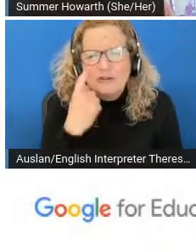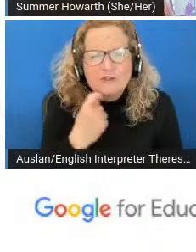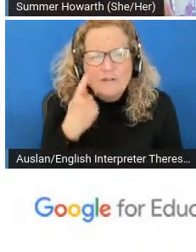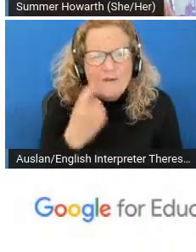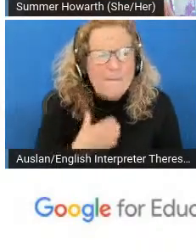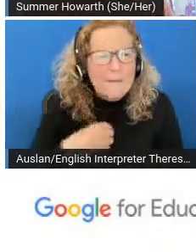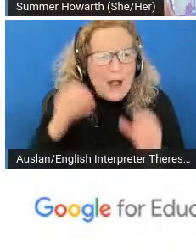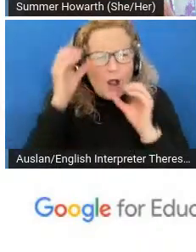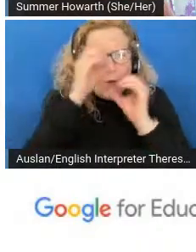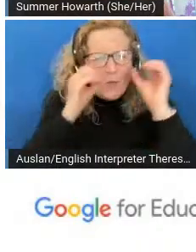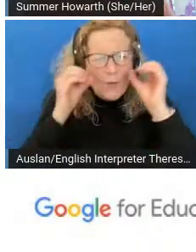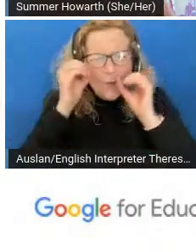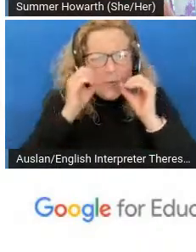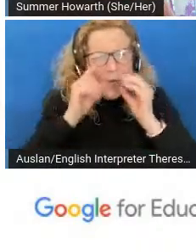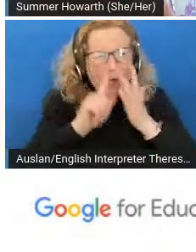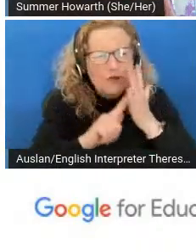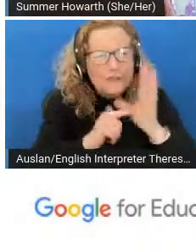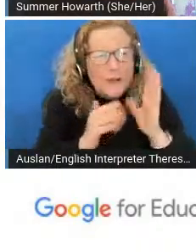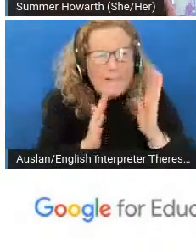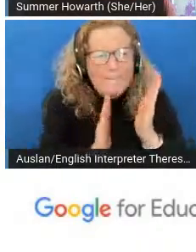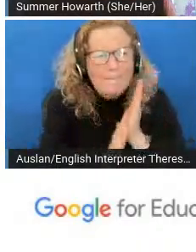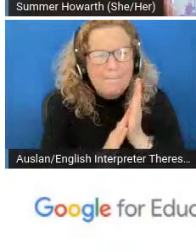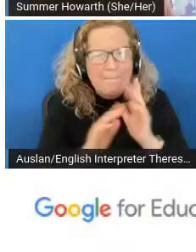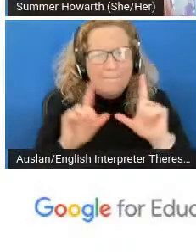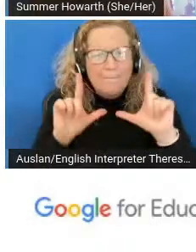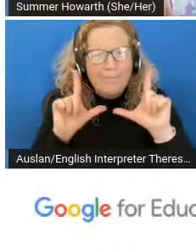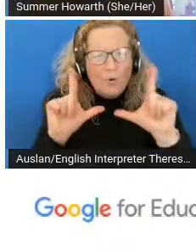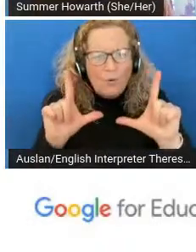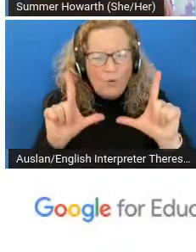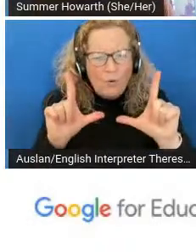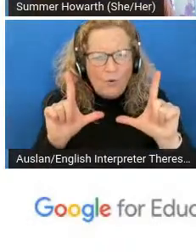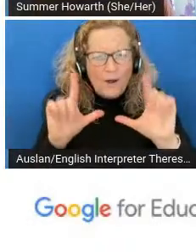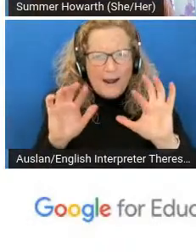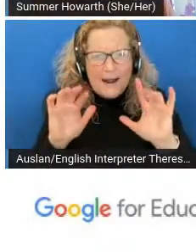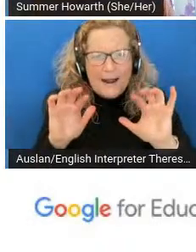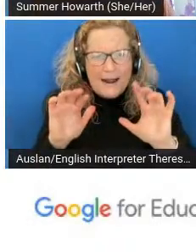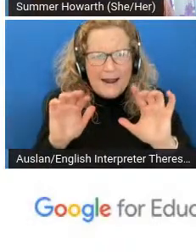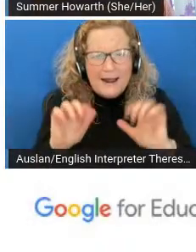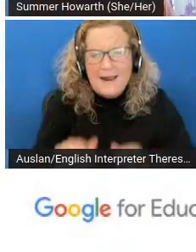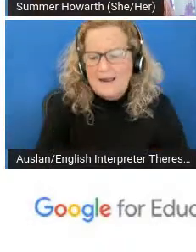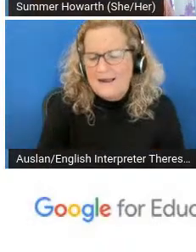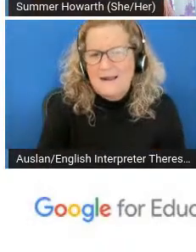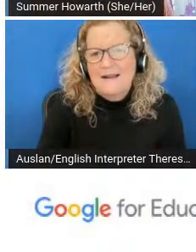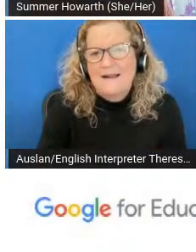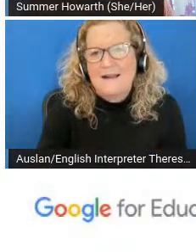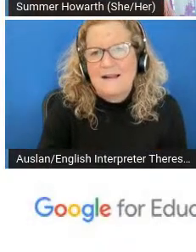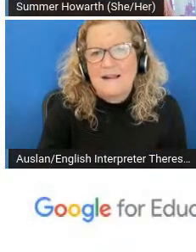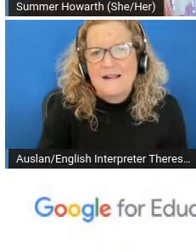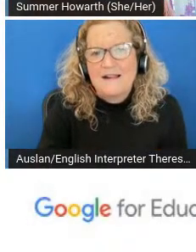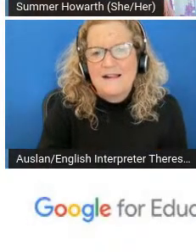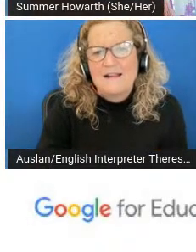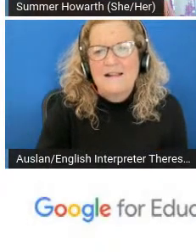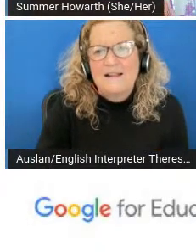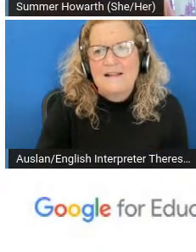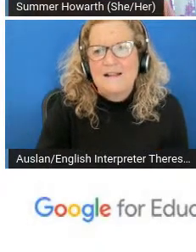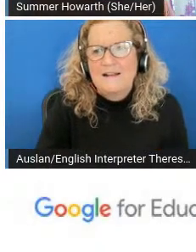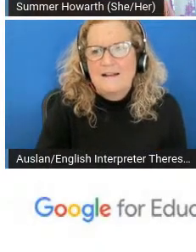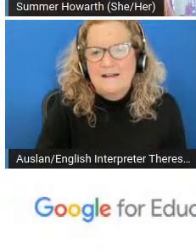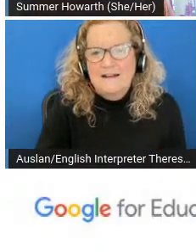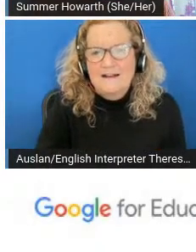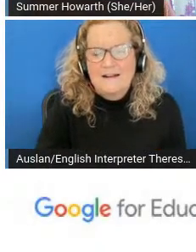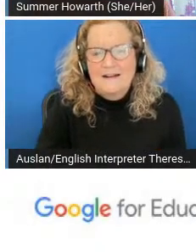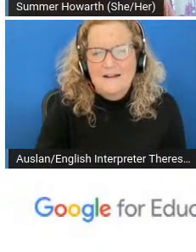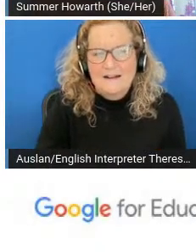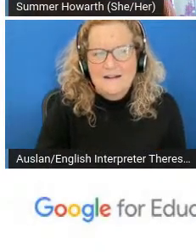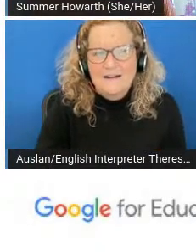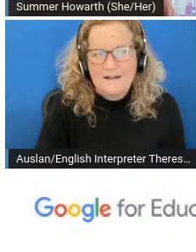so many. Oh, here we go. I lost it. Where did it go? There it is. So just using a Jamboard, you can do this activity